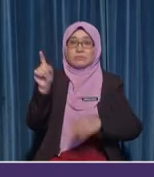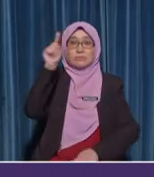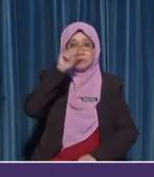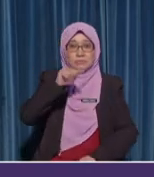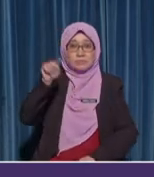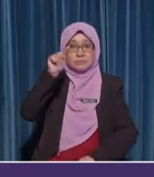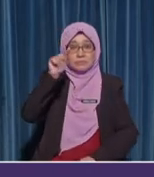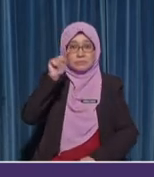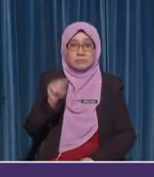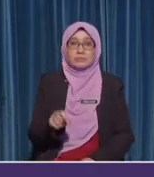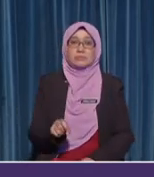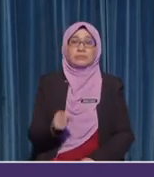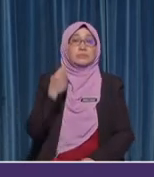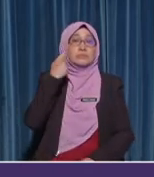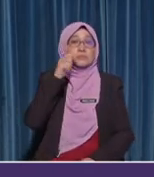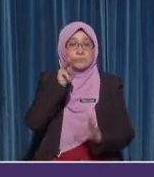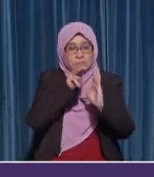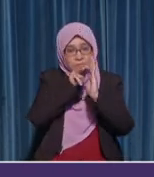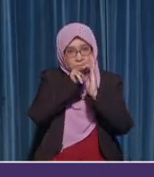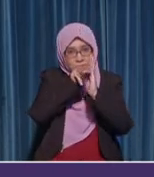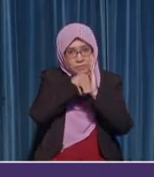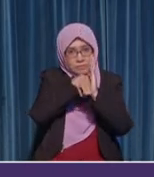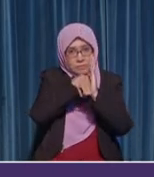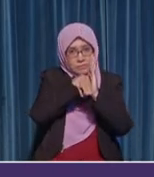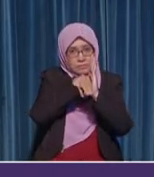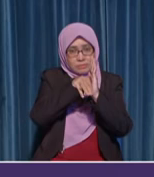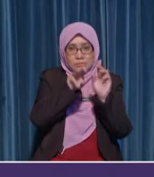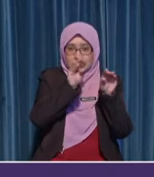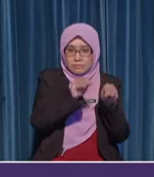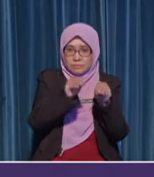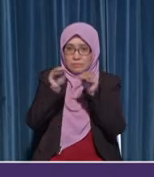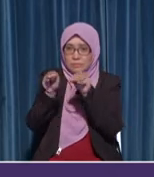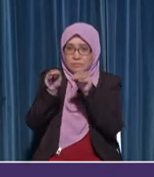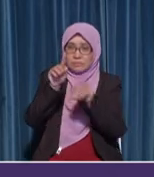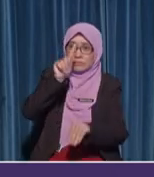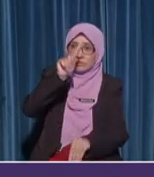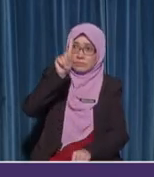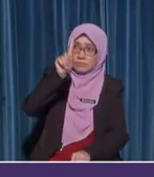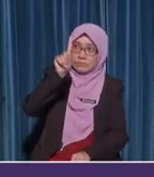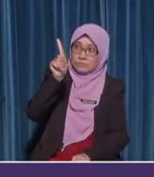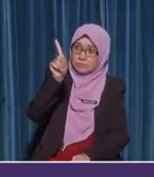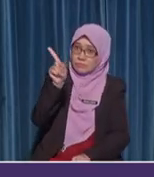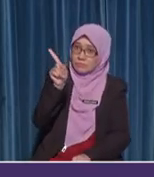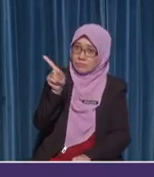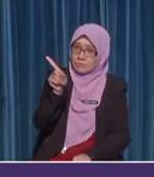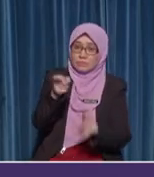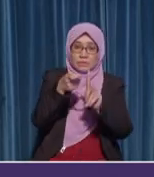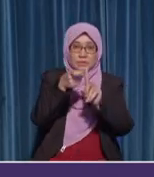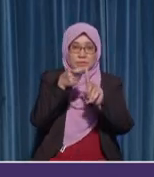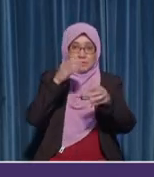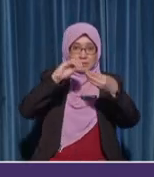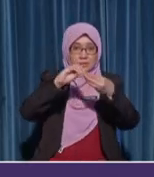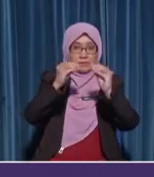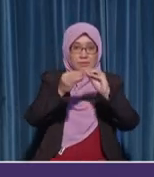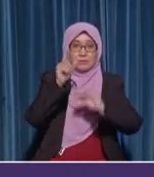is when the minute hand moves clockwise from number 1 to